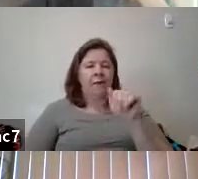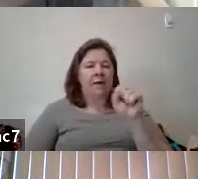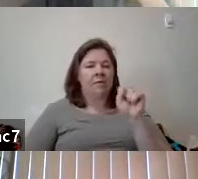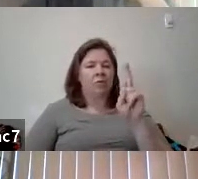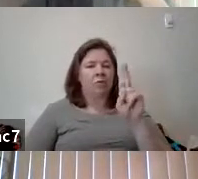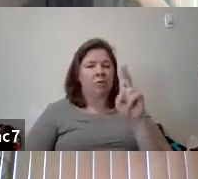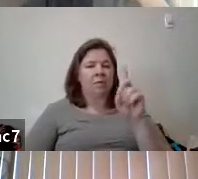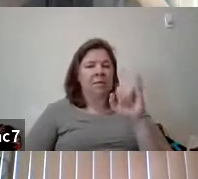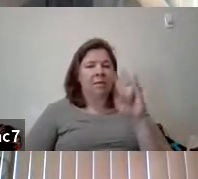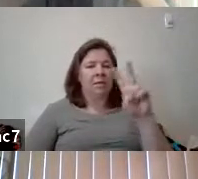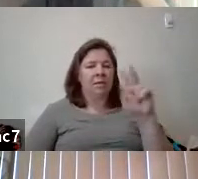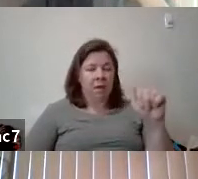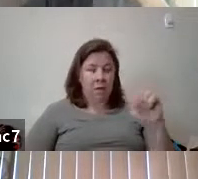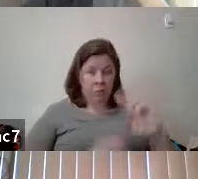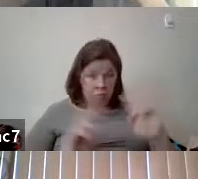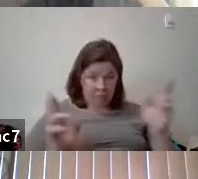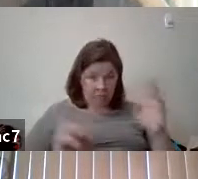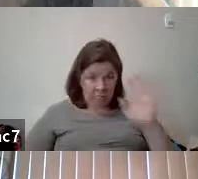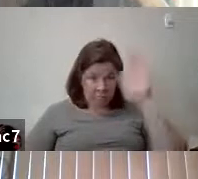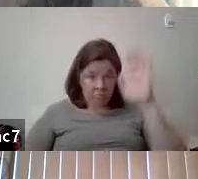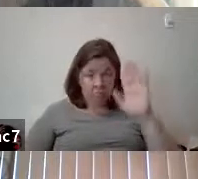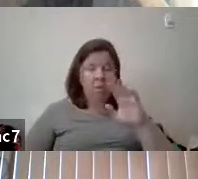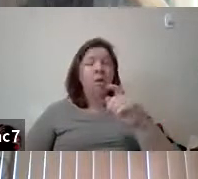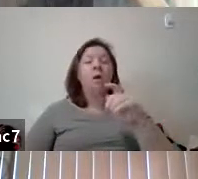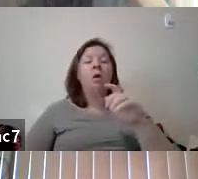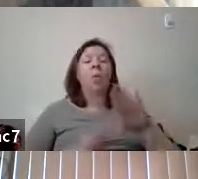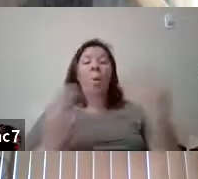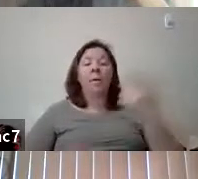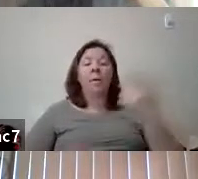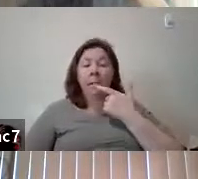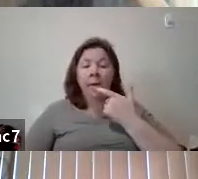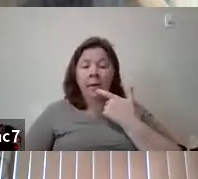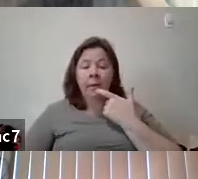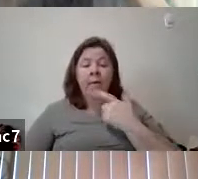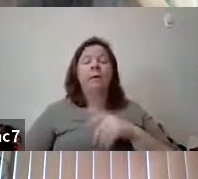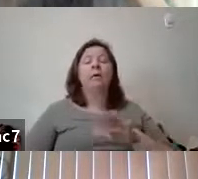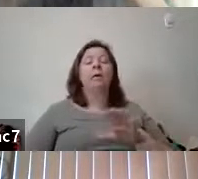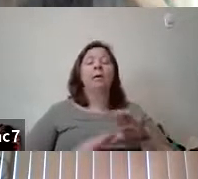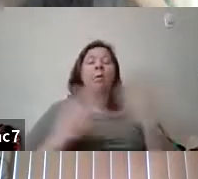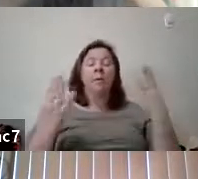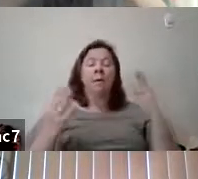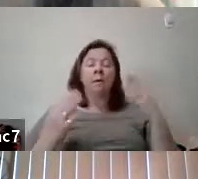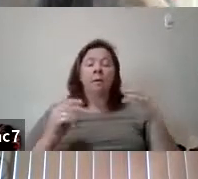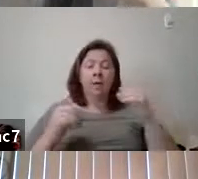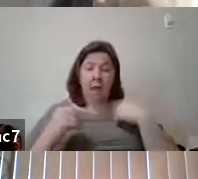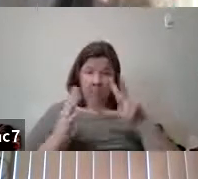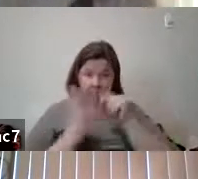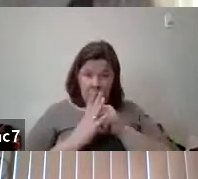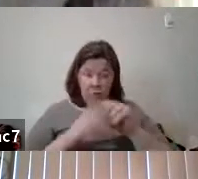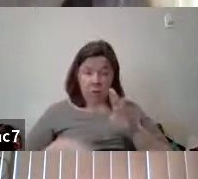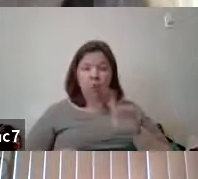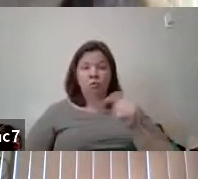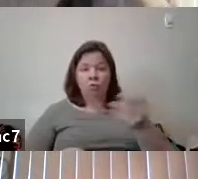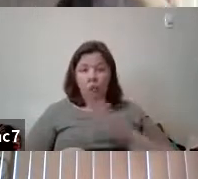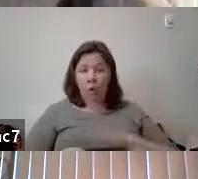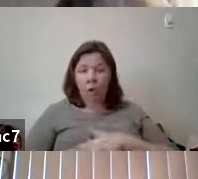Vasudeva Reddy, can you please unmute yourself? And if you have got a video, turn it on and ask your question, please. I